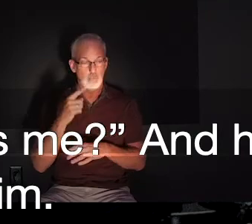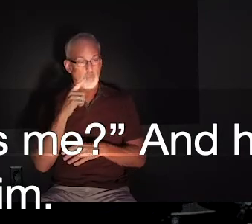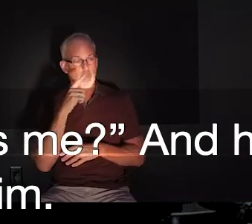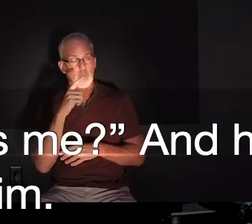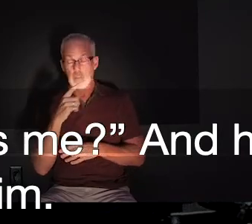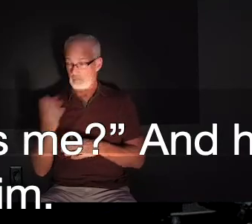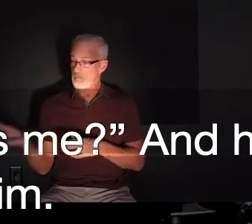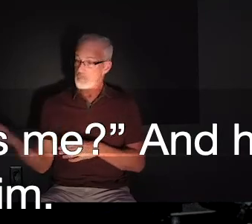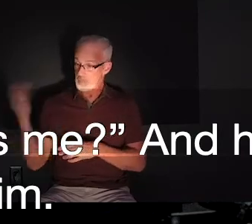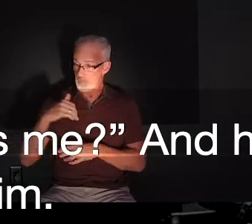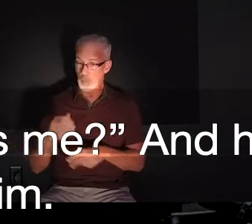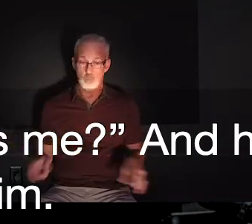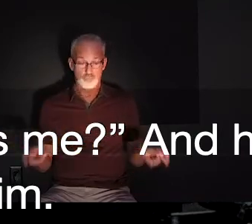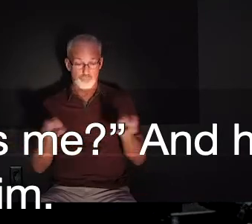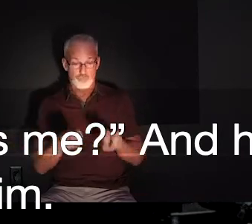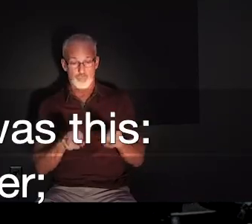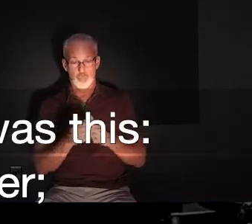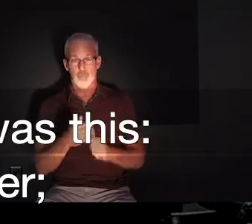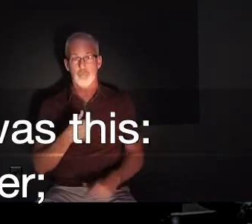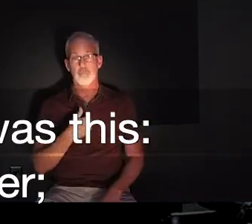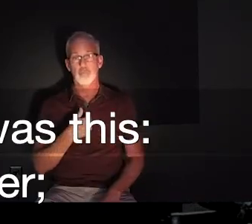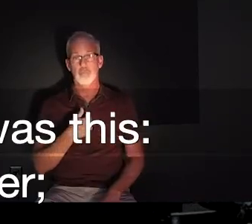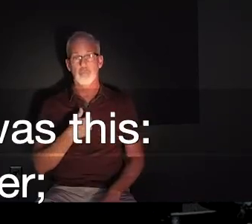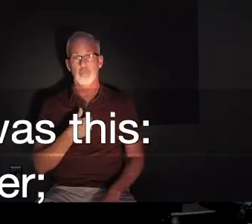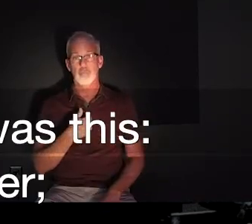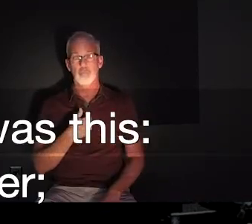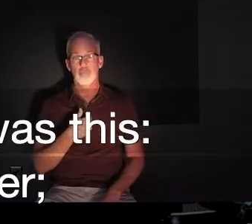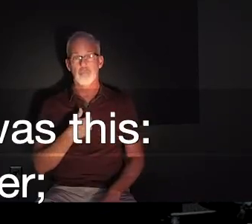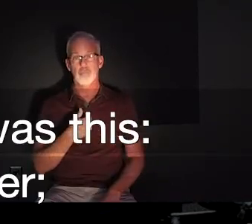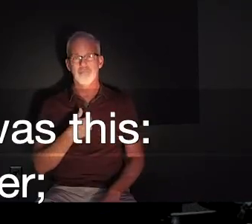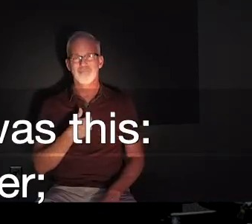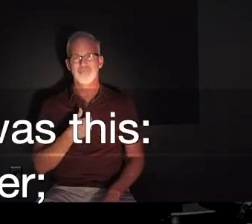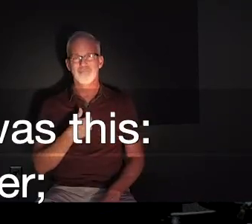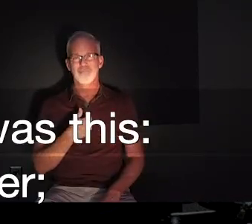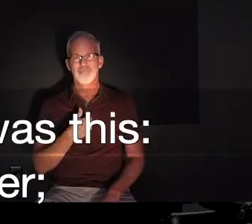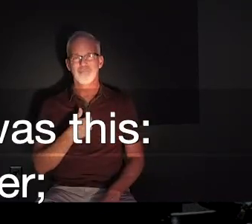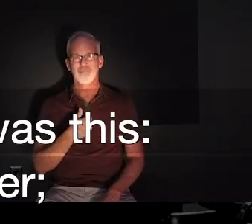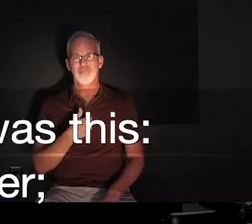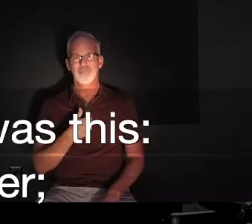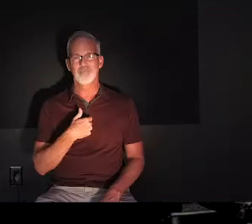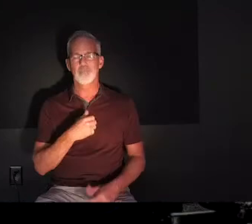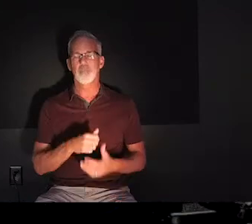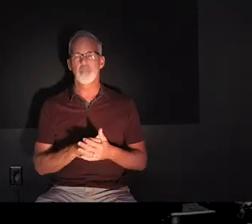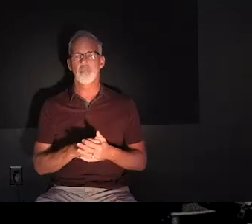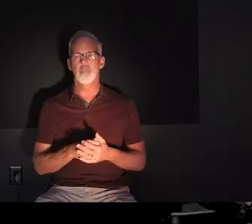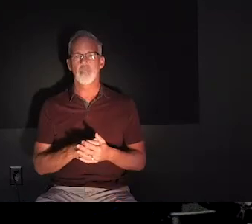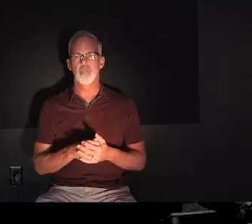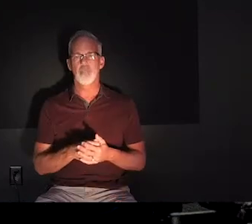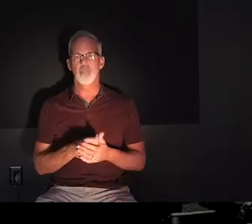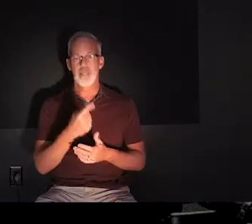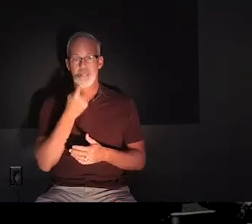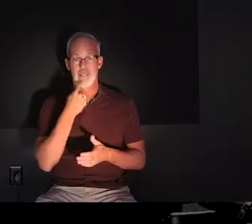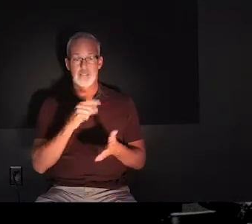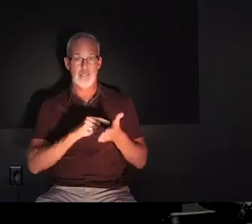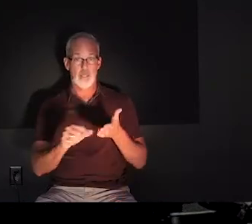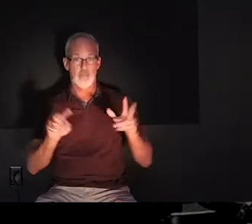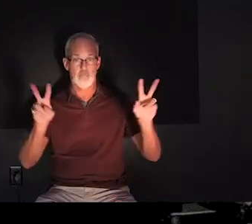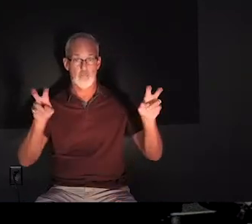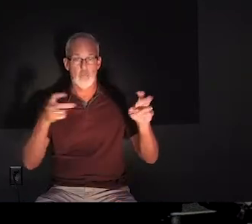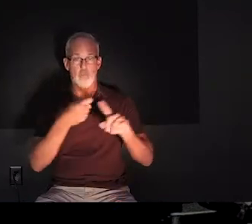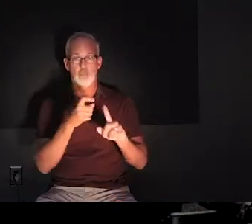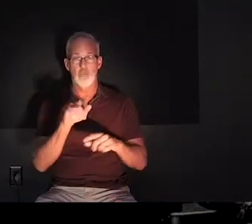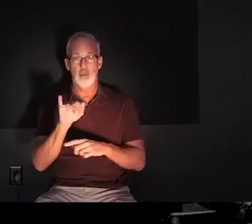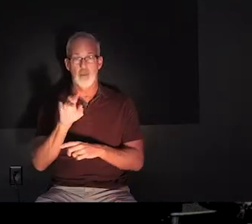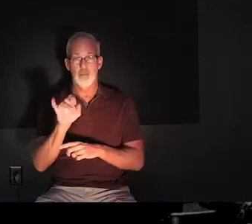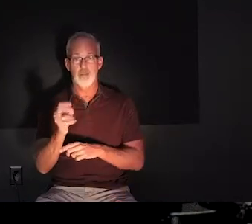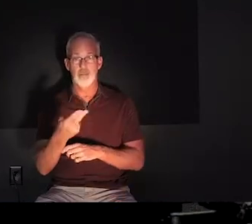Philip to come up and sit with me. The place in the scripture he was reading was this. And this scripture, it comes from